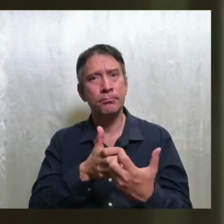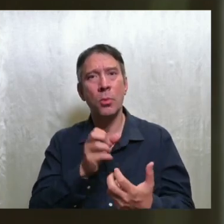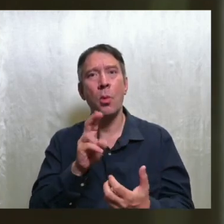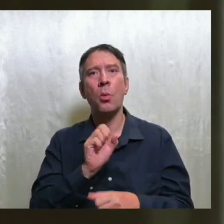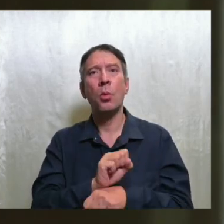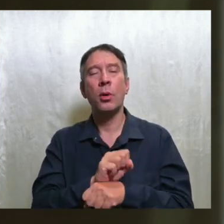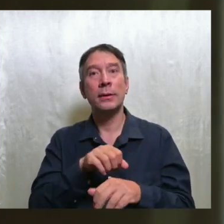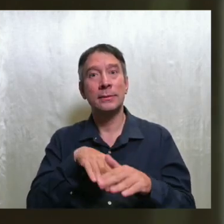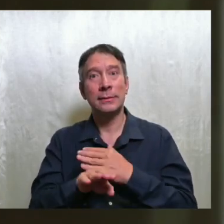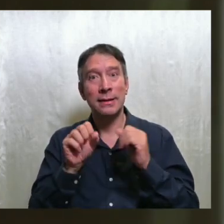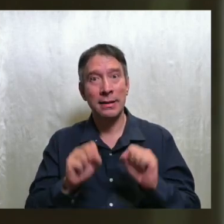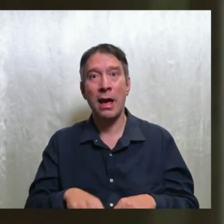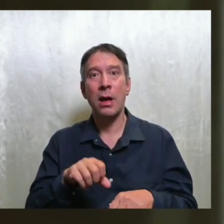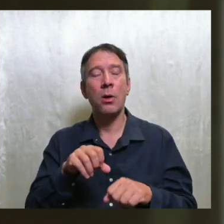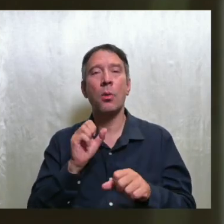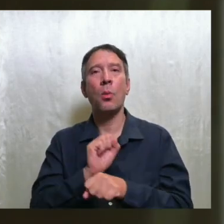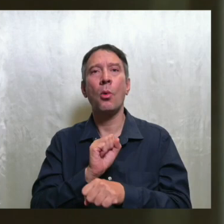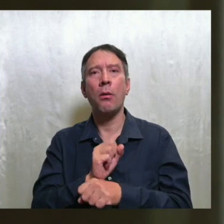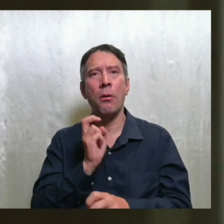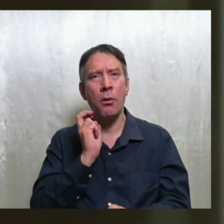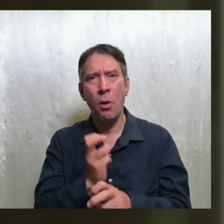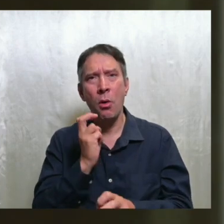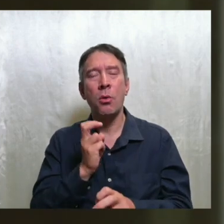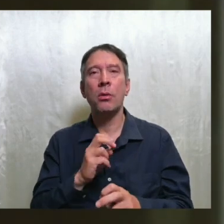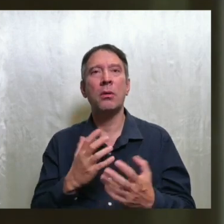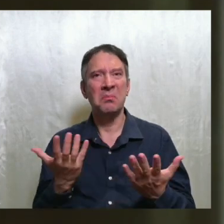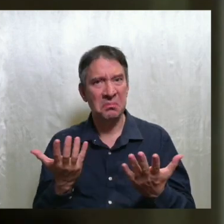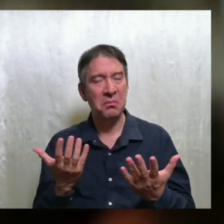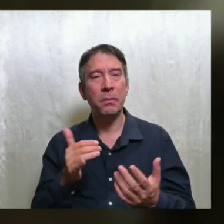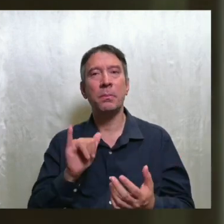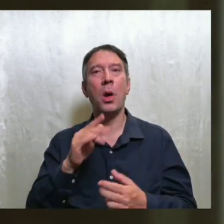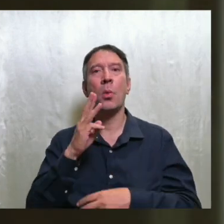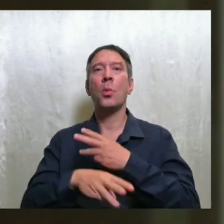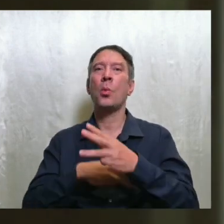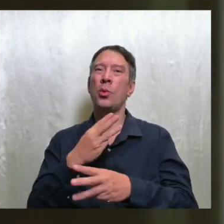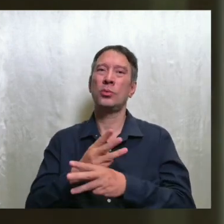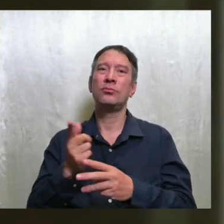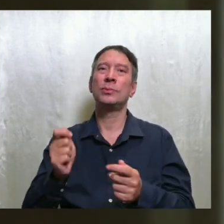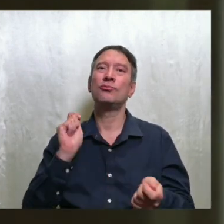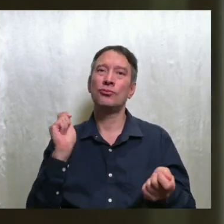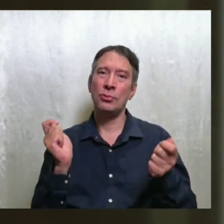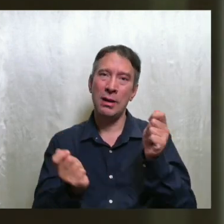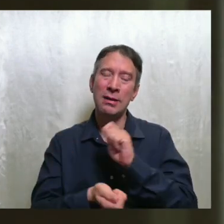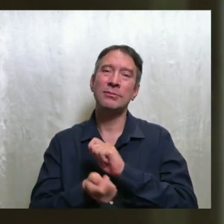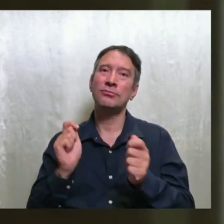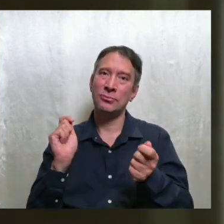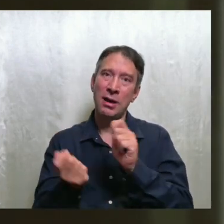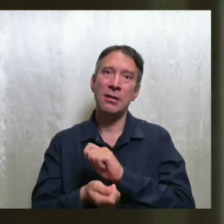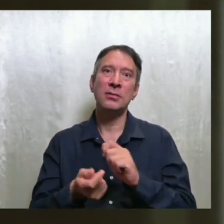changing world around us. How do we keep up? So long-term learning actually depends upon two